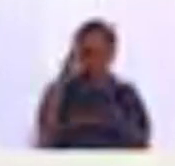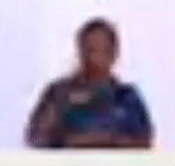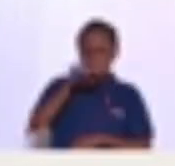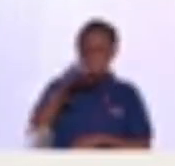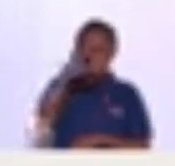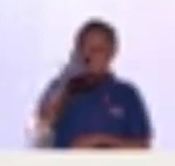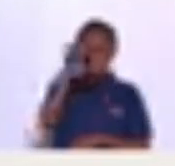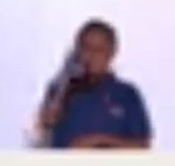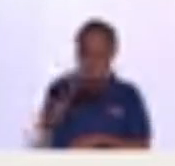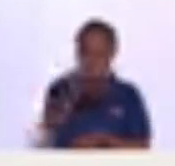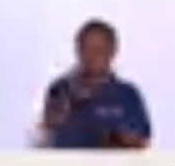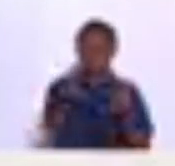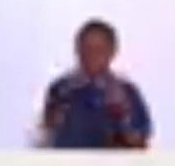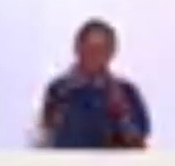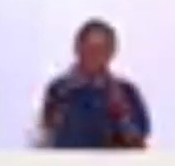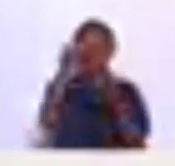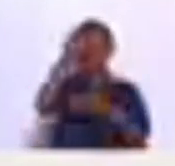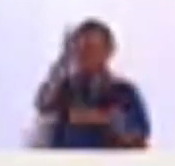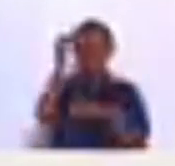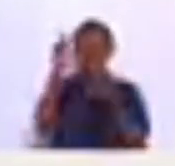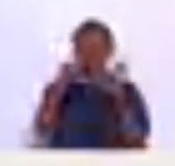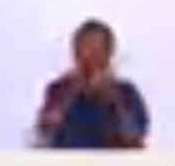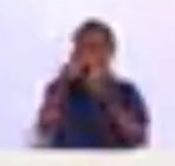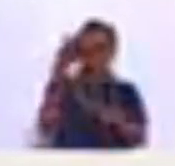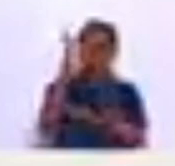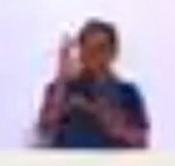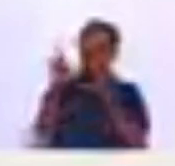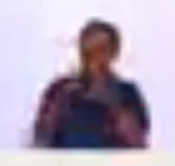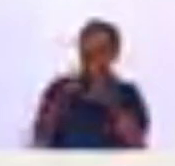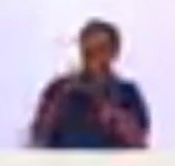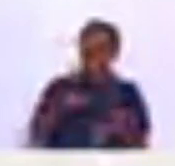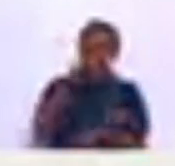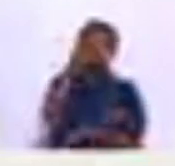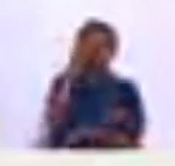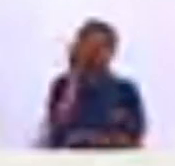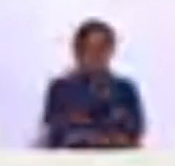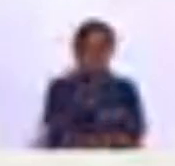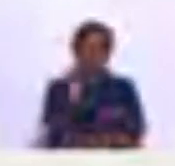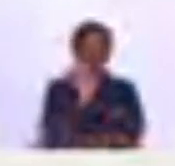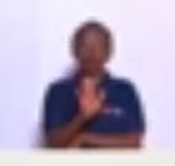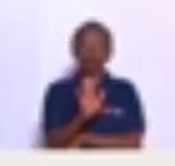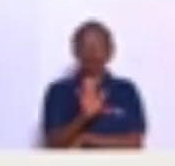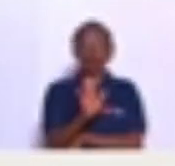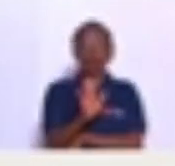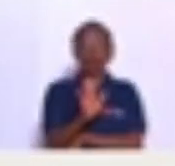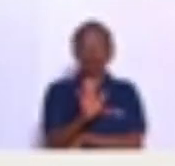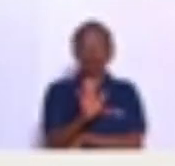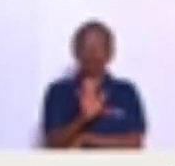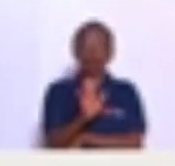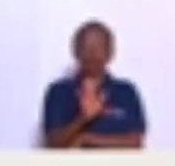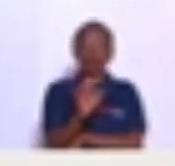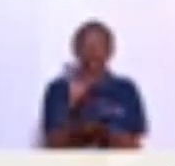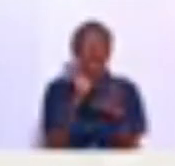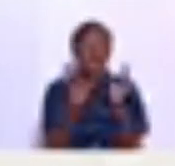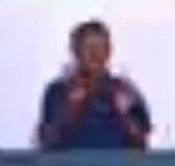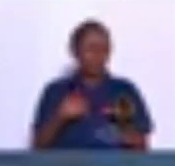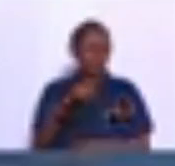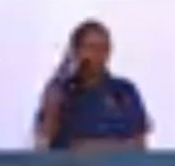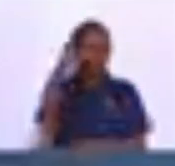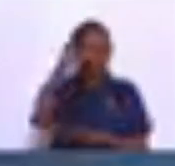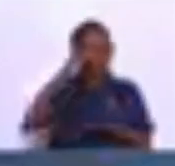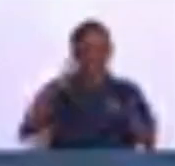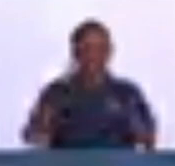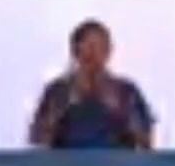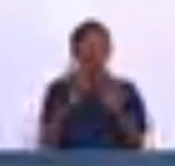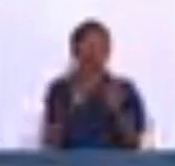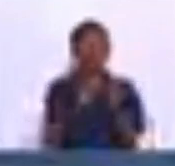forgotten the law of your God, I also will forget your children. So if we know the way we can solve